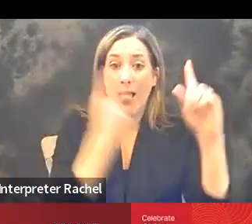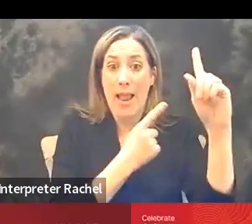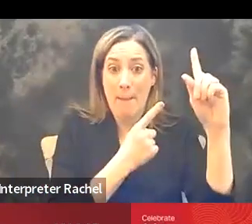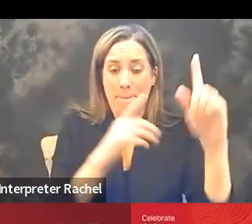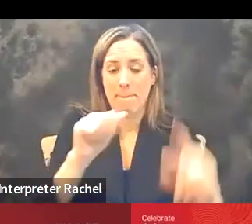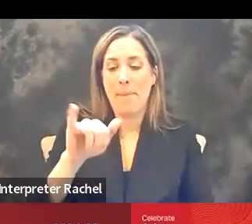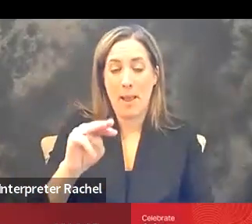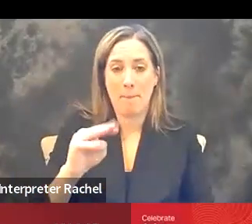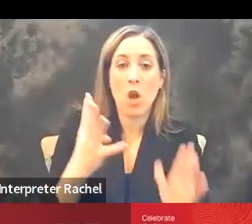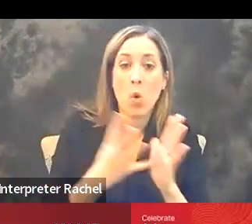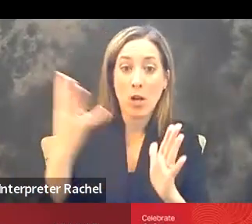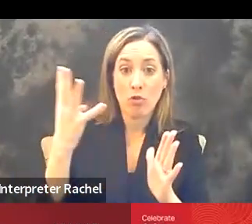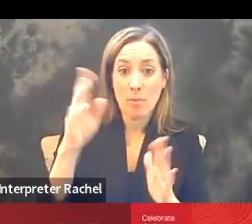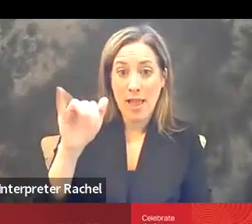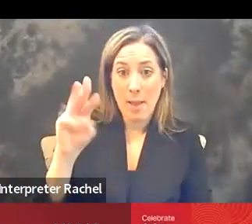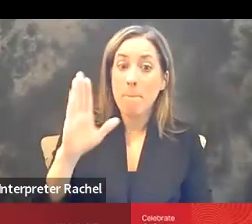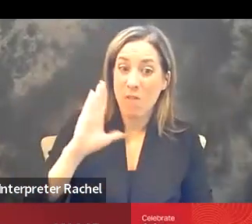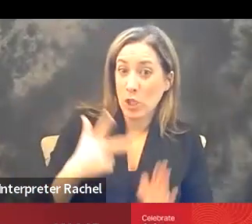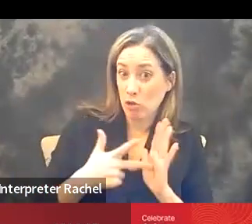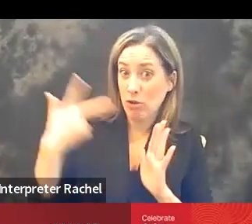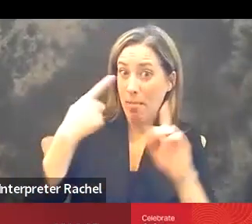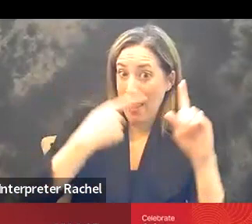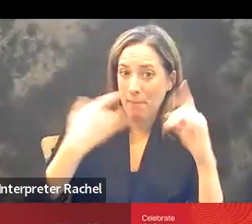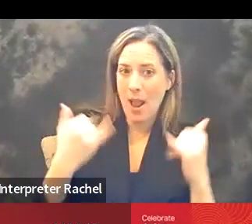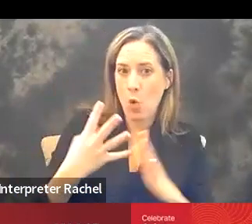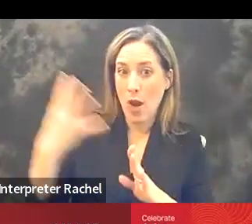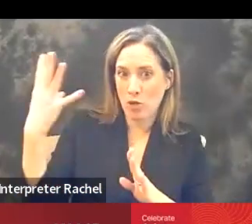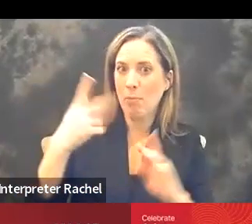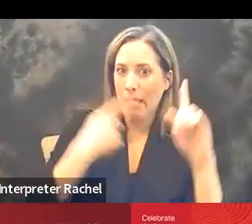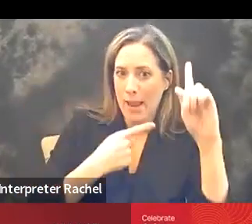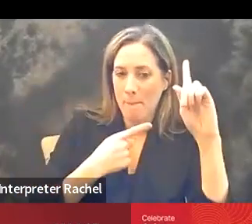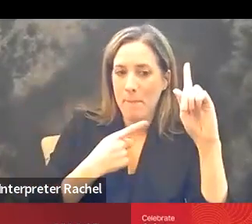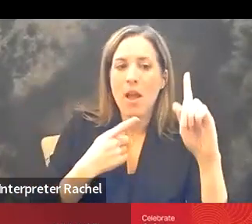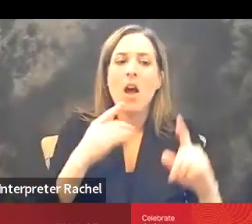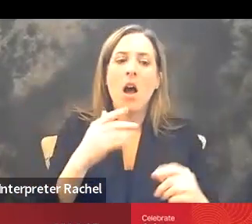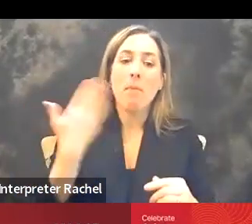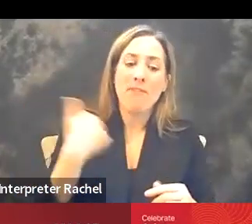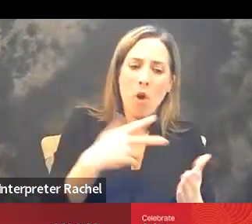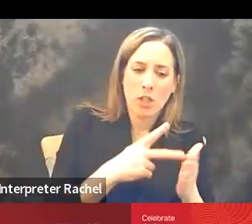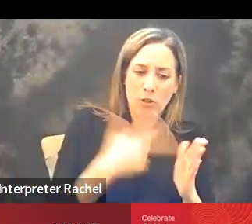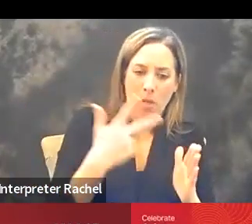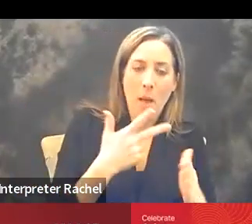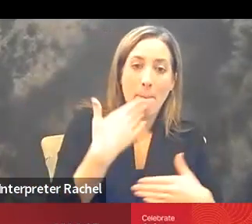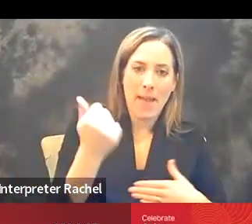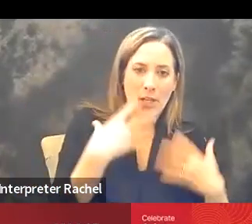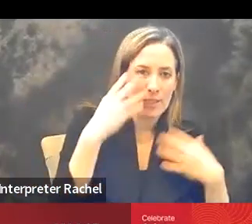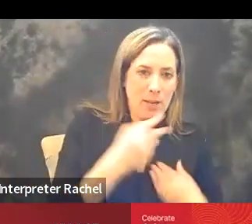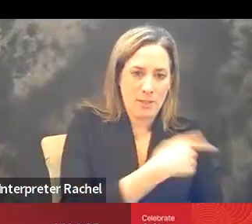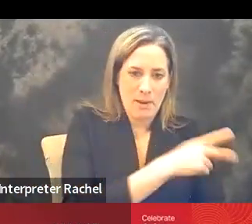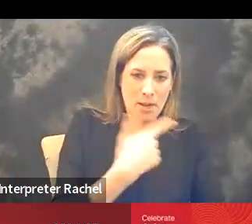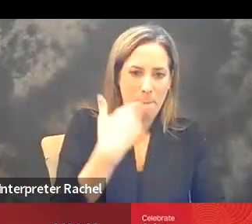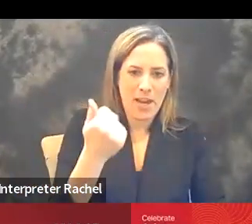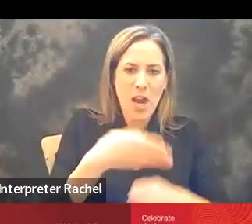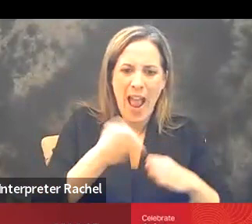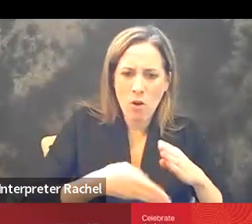that, quadruple aim, it used to be triple aim. Triple aim was a better experience for our patients, better outcomes for our